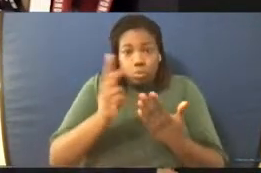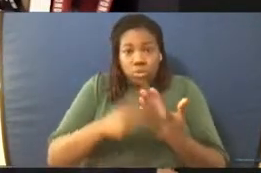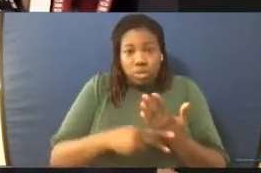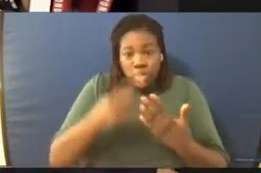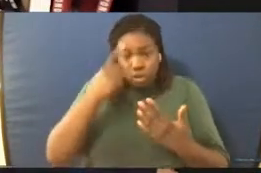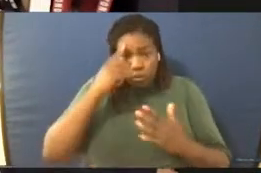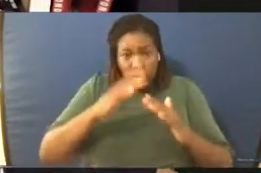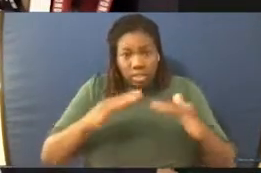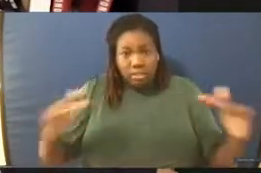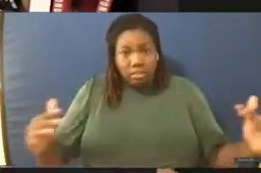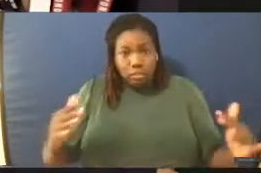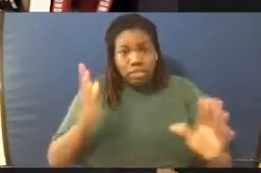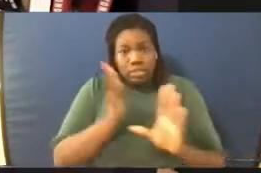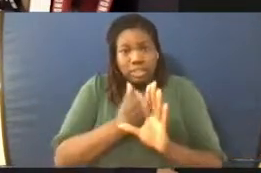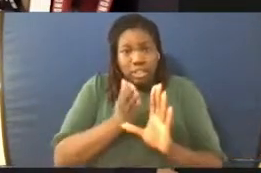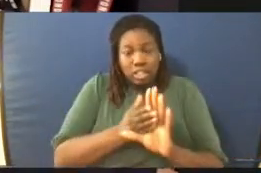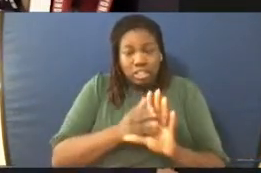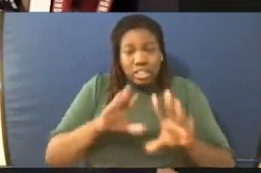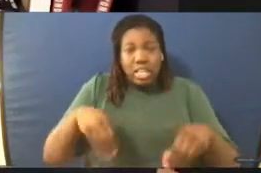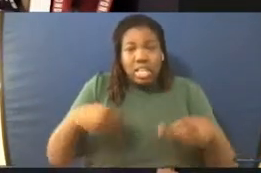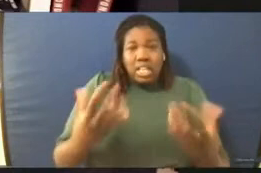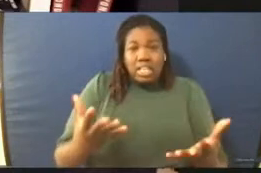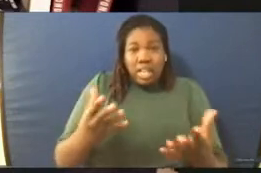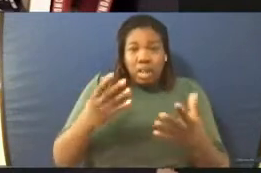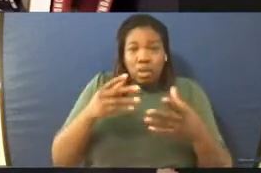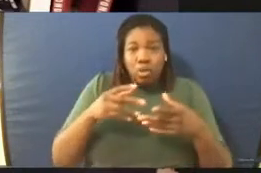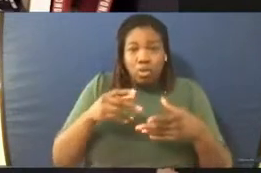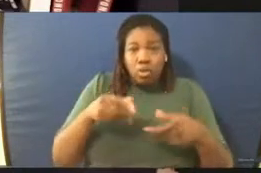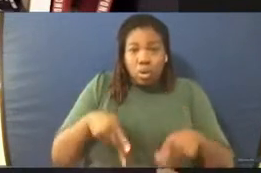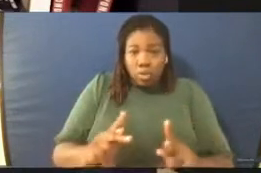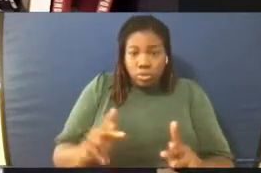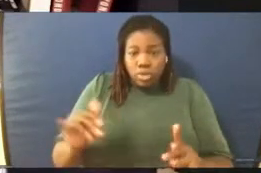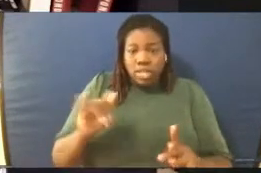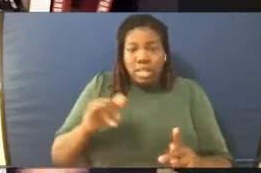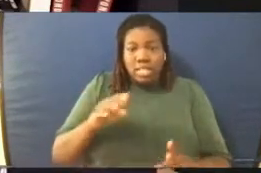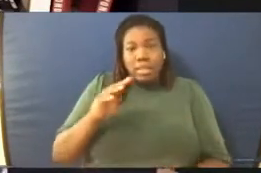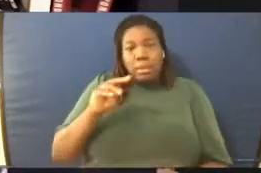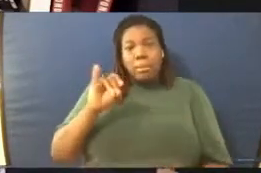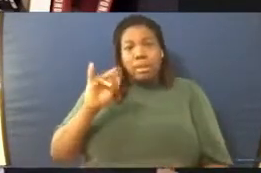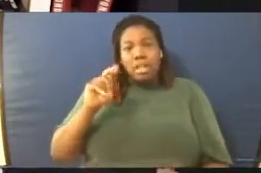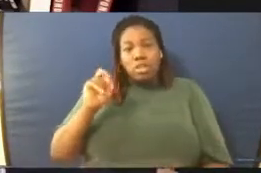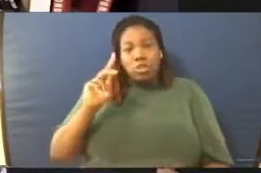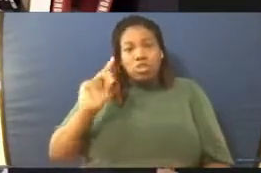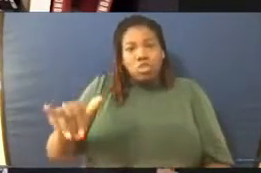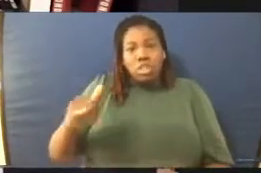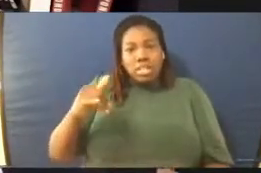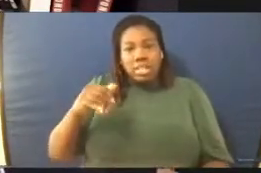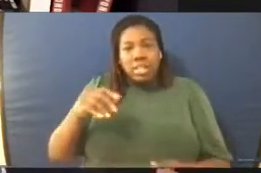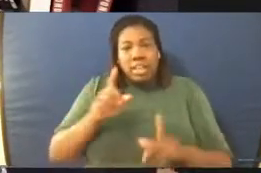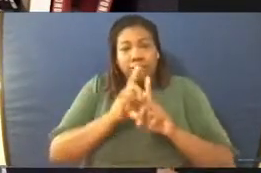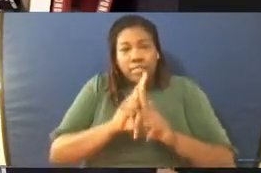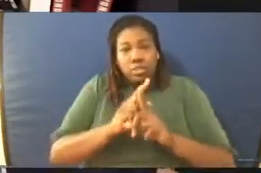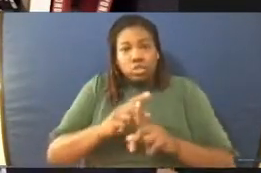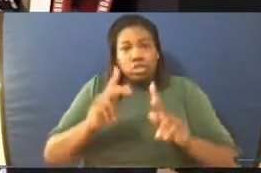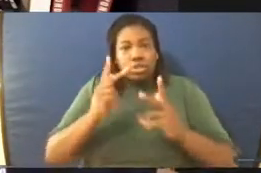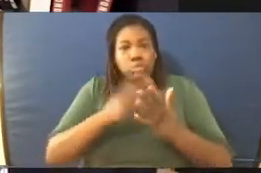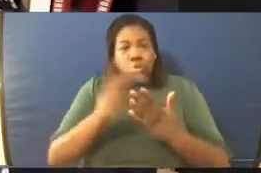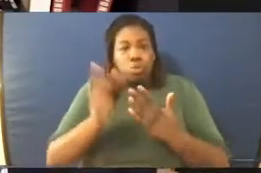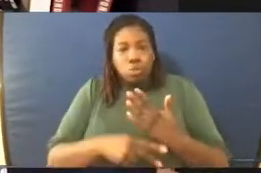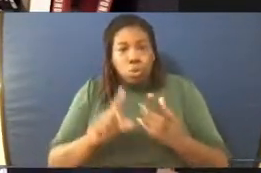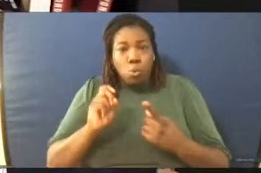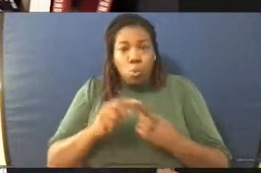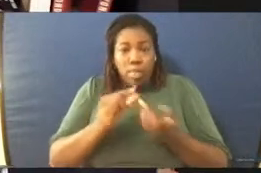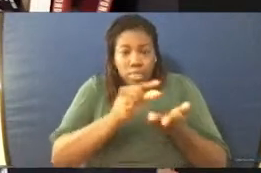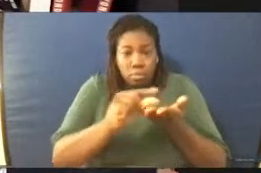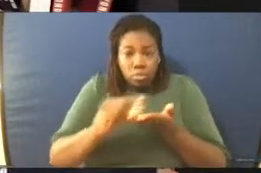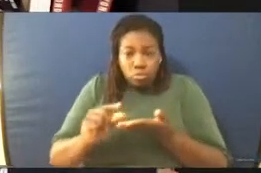diverse psychologists that give opportunities, such as the Minority Fellowship Program. So when appropriations is thinking about this